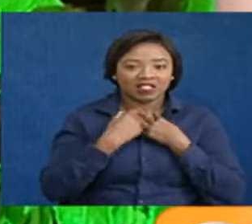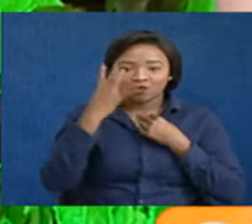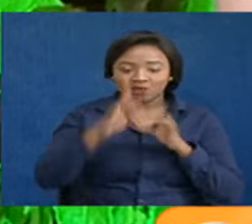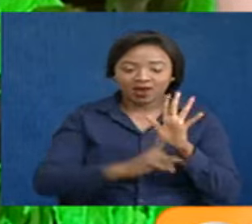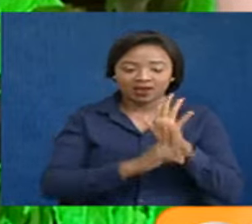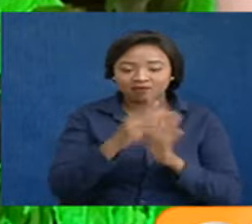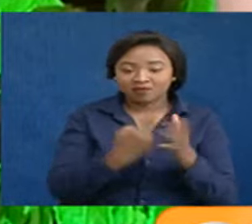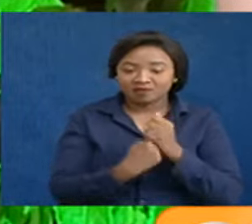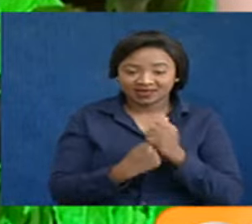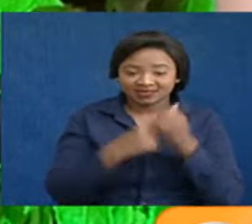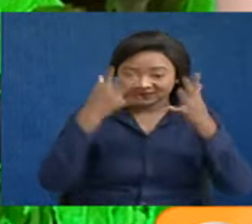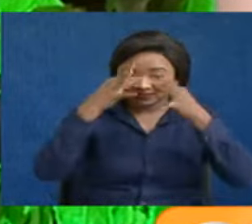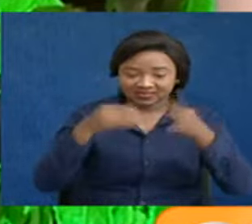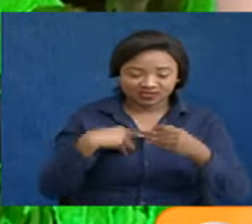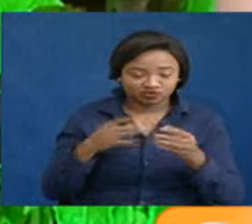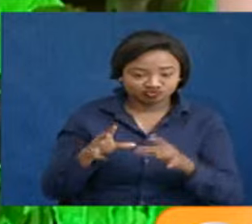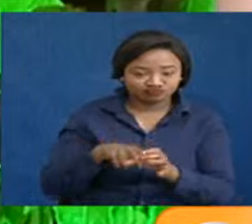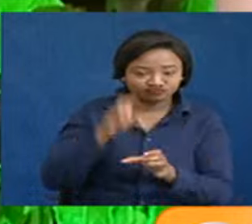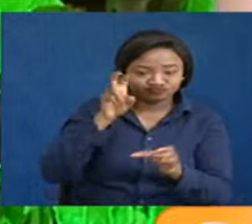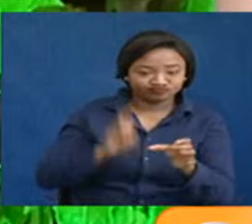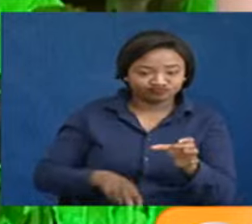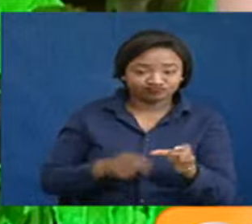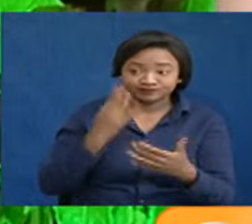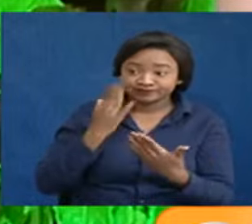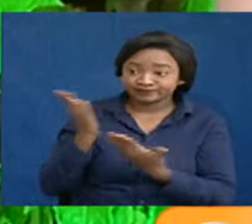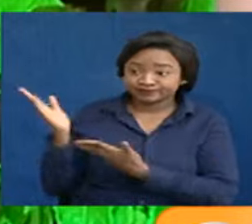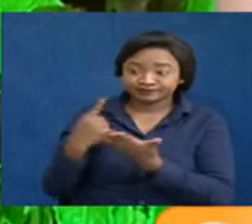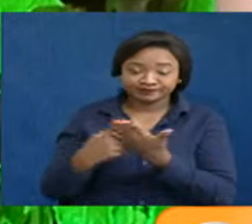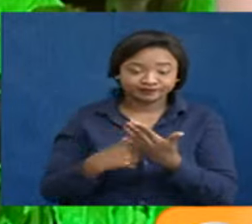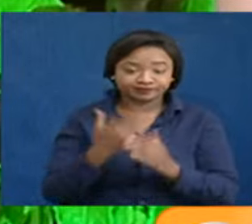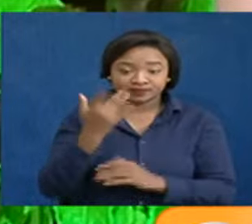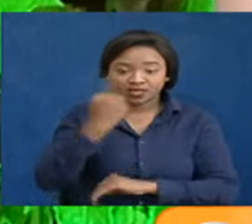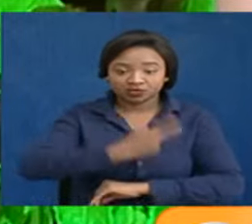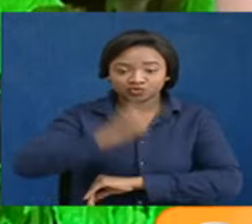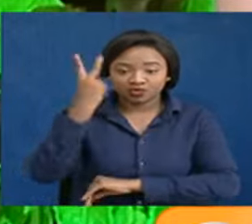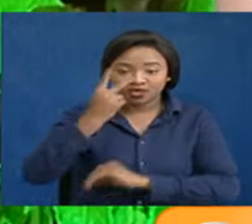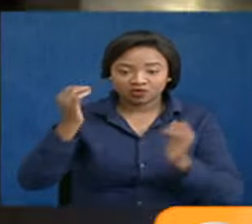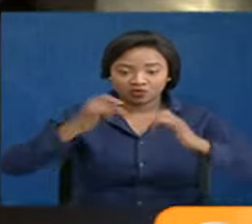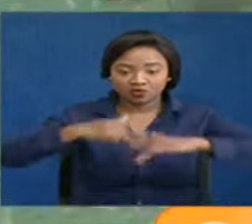priorities shift. Jimmy Mbogo was at the opening of the two-day conference.